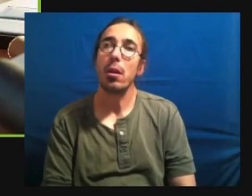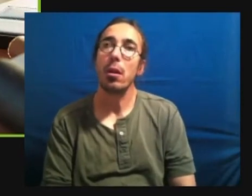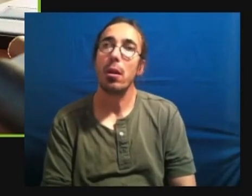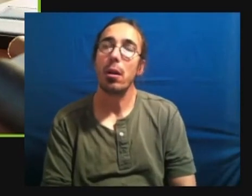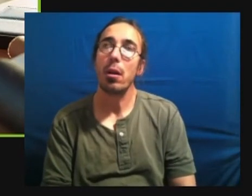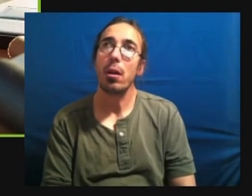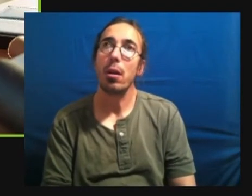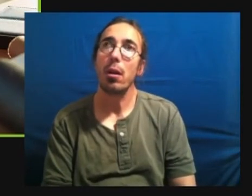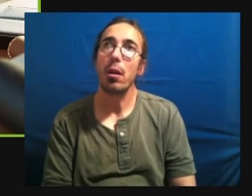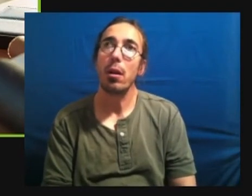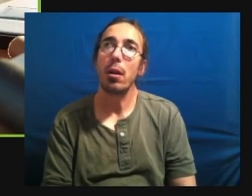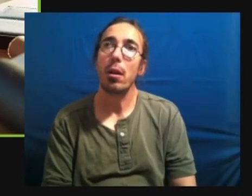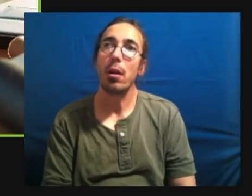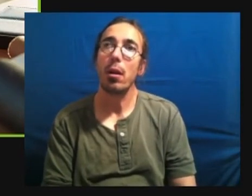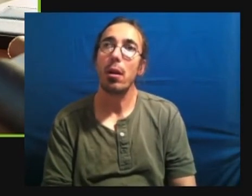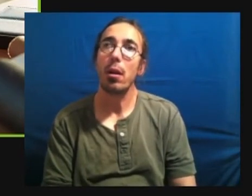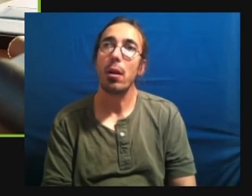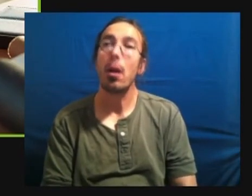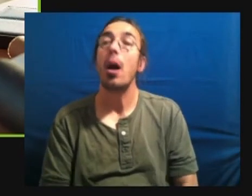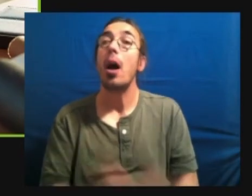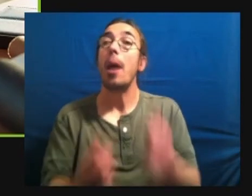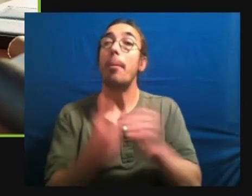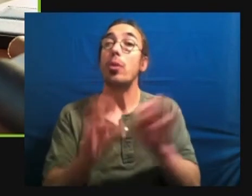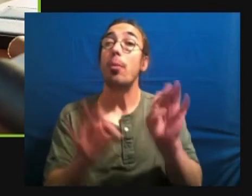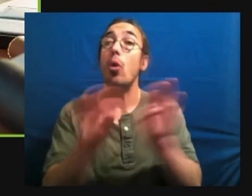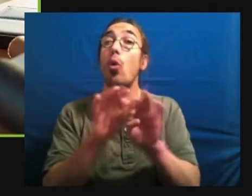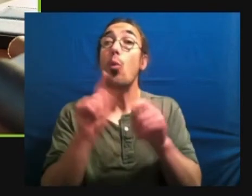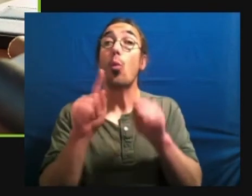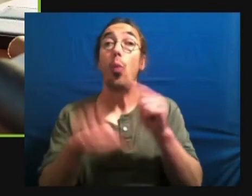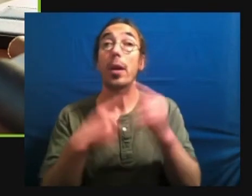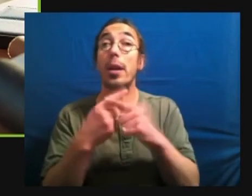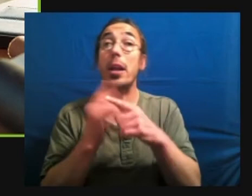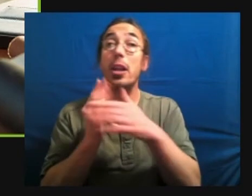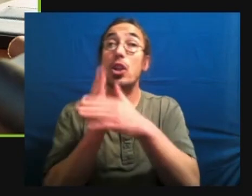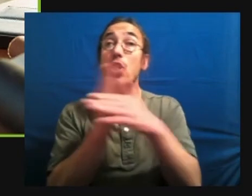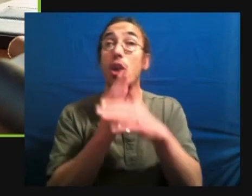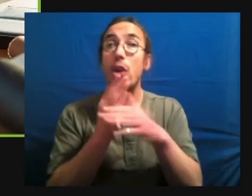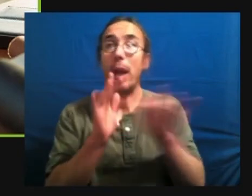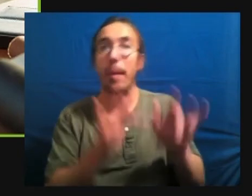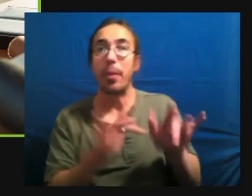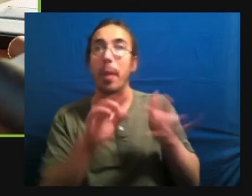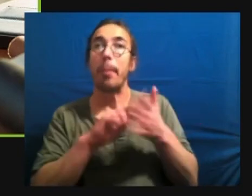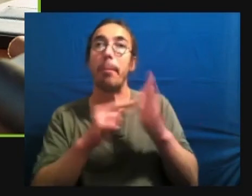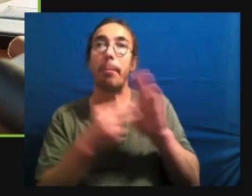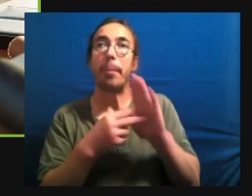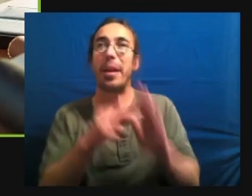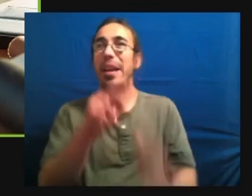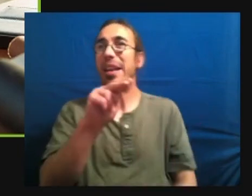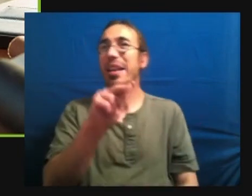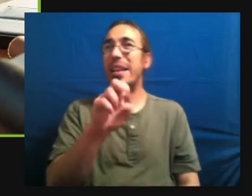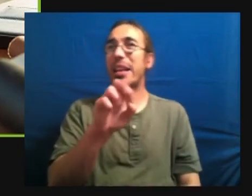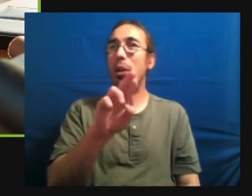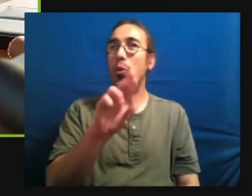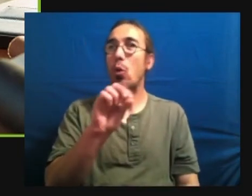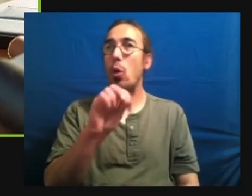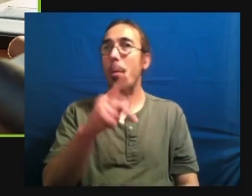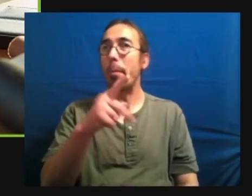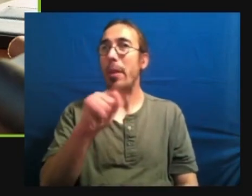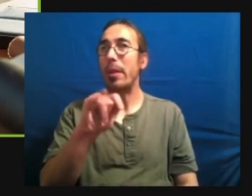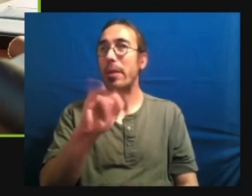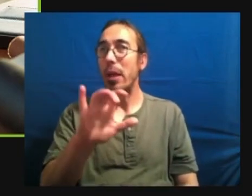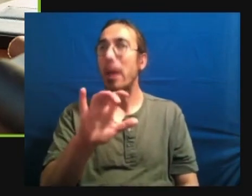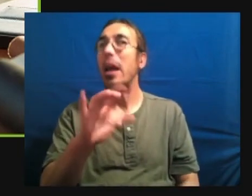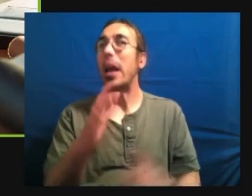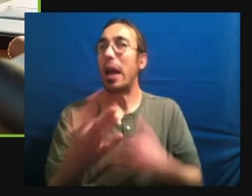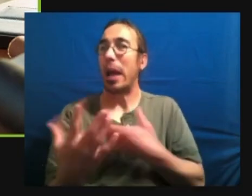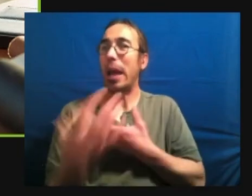Most importantly, once someone is engaged in collaborative empathy, then they've engaged in a neuroclastic process in the brain. They are now experiencing